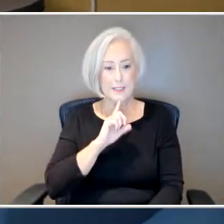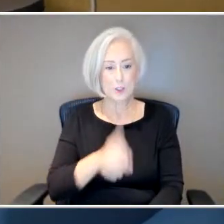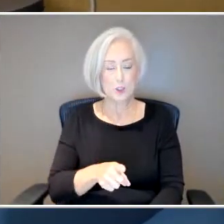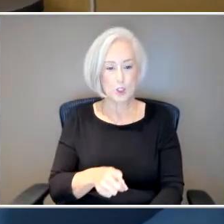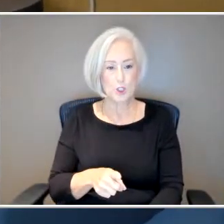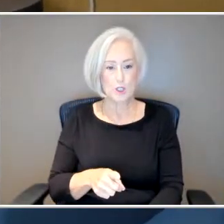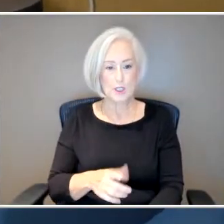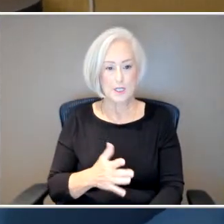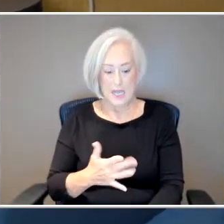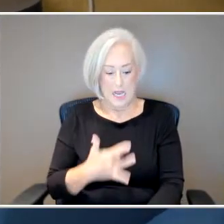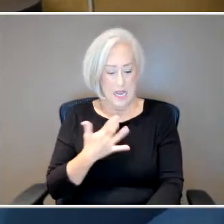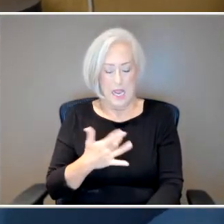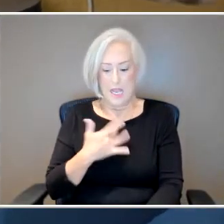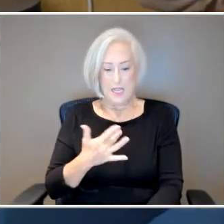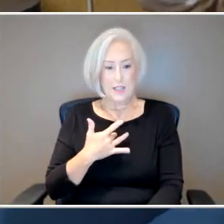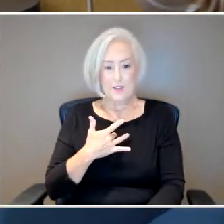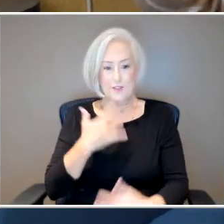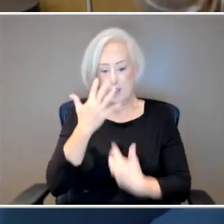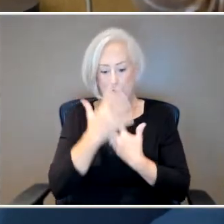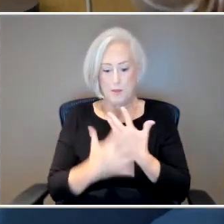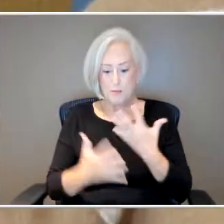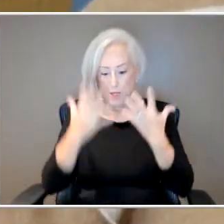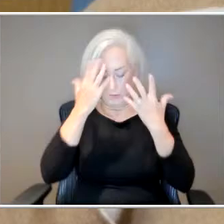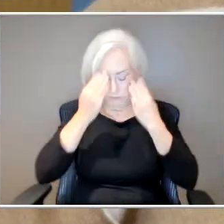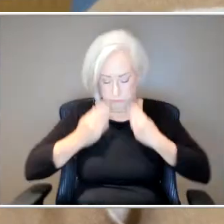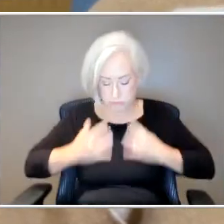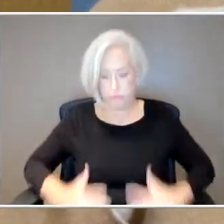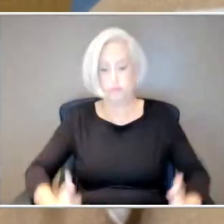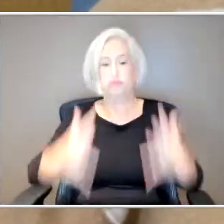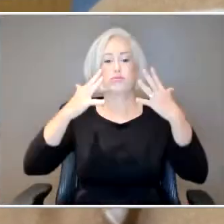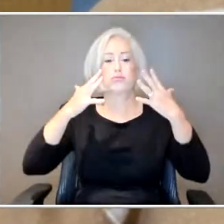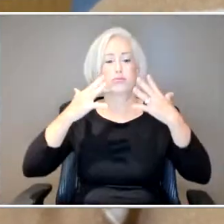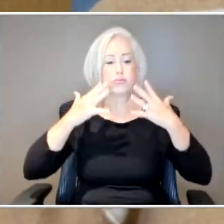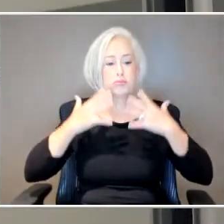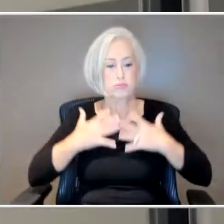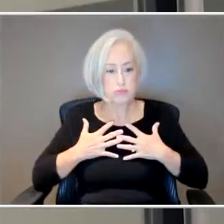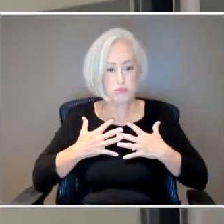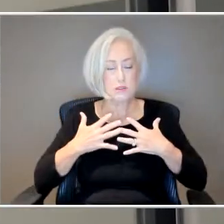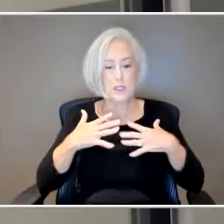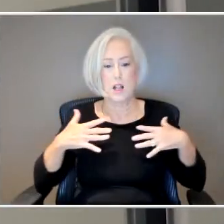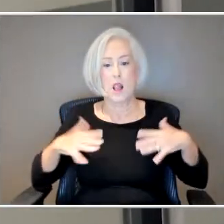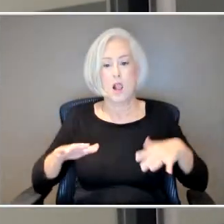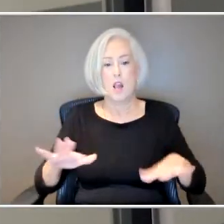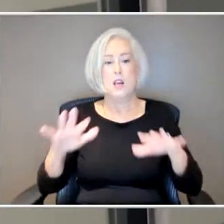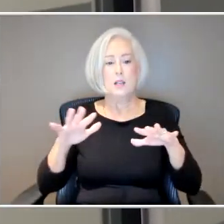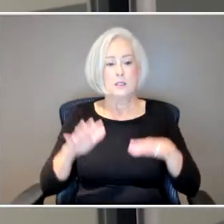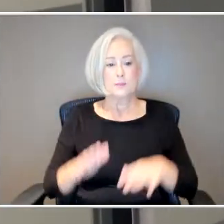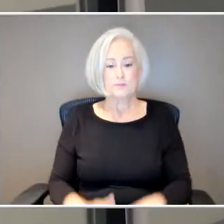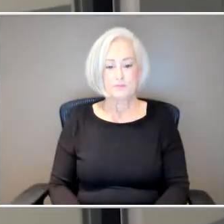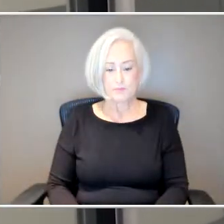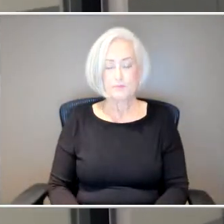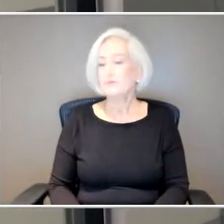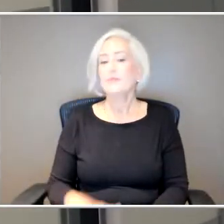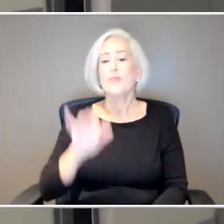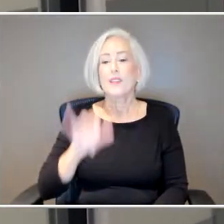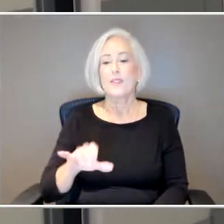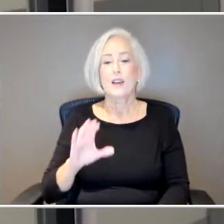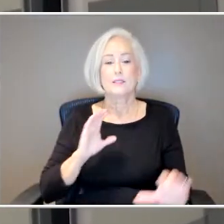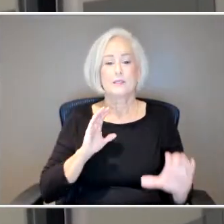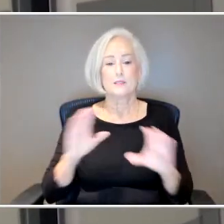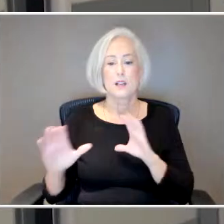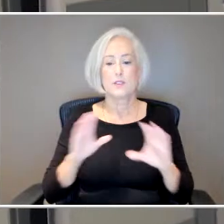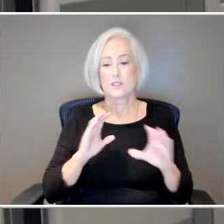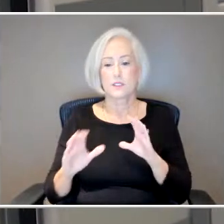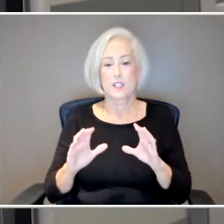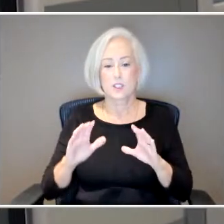feel the blood rush through my body. She had no empathy for me whatsoever. The conversation left Kerrie feeling